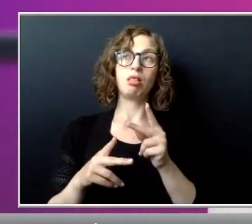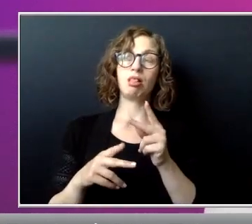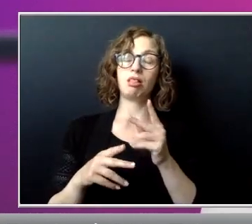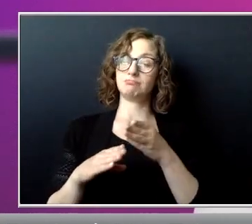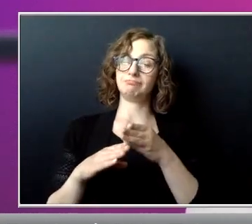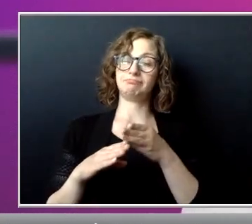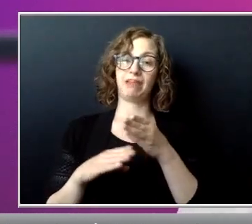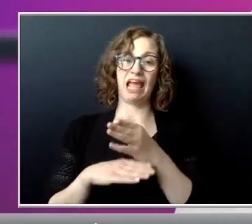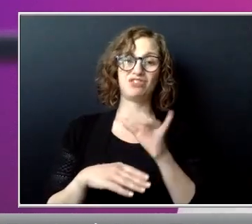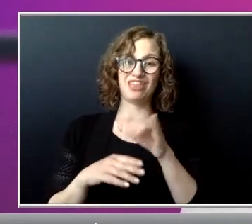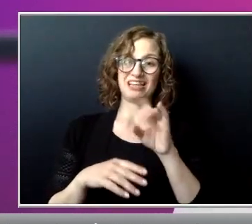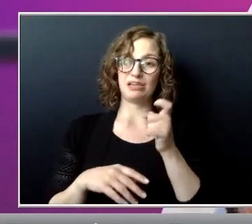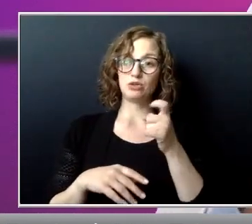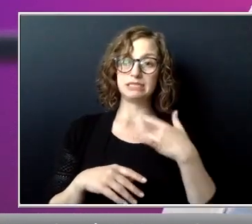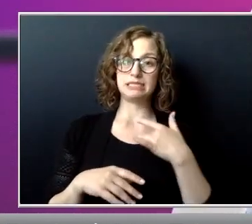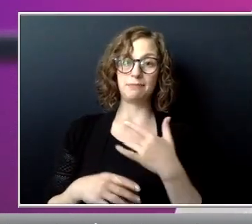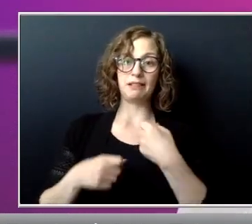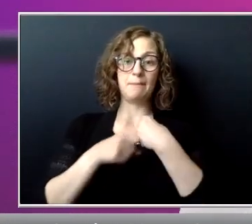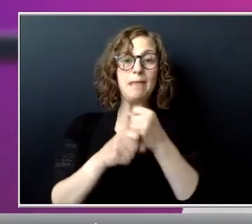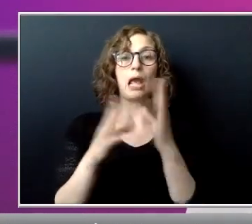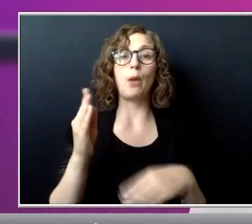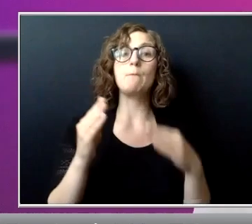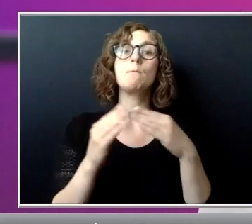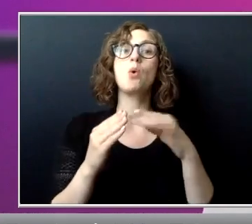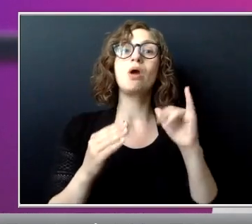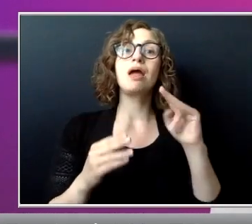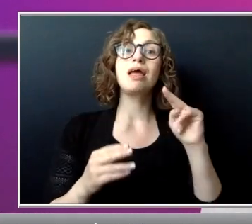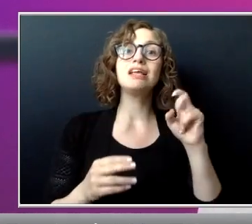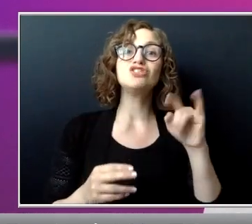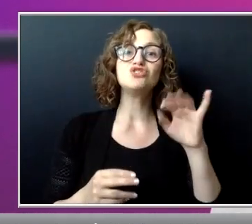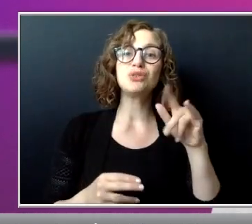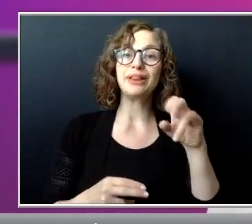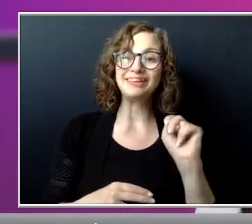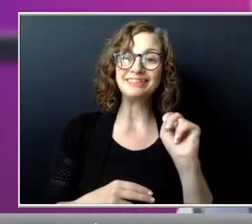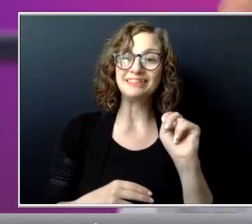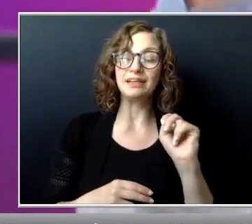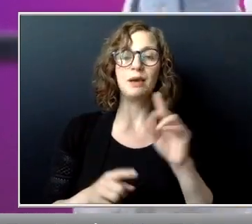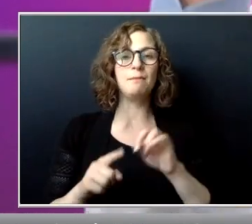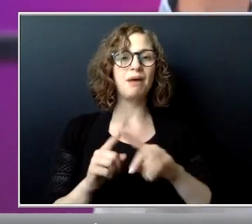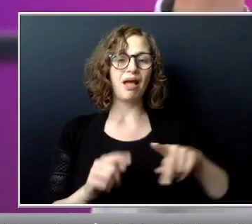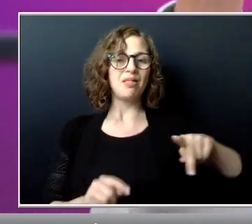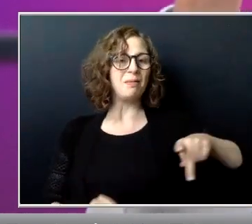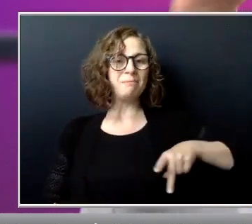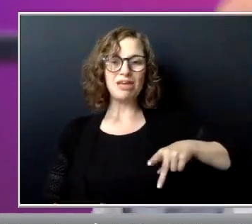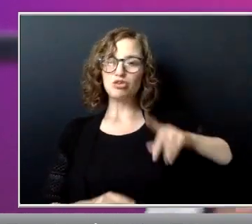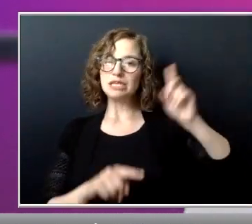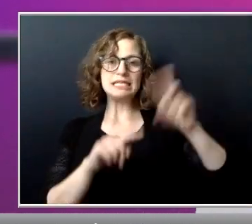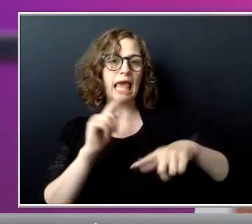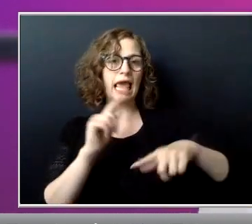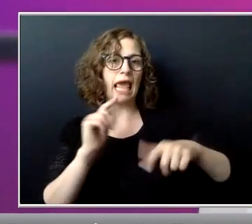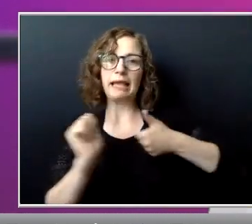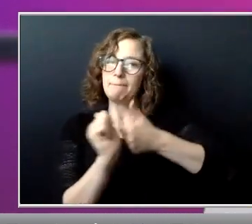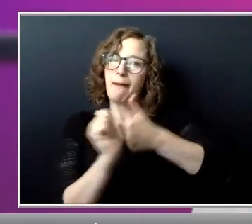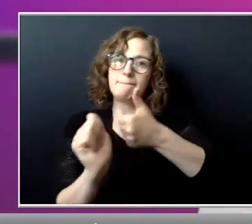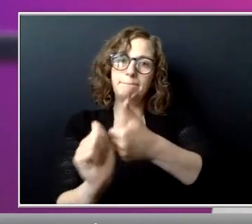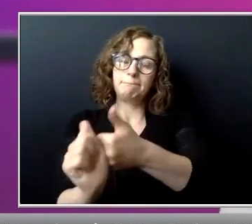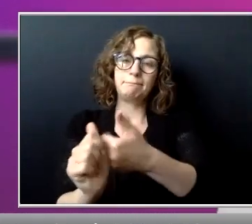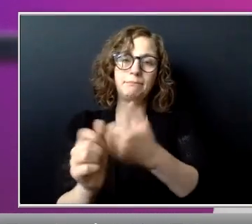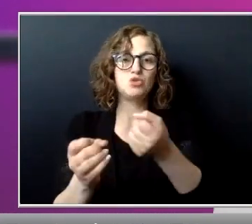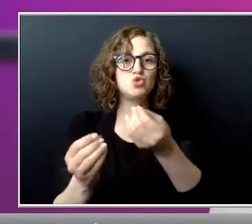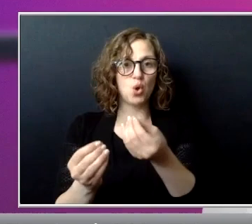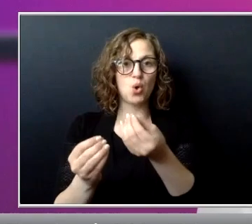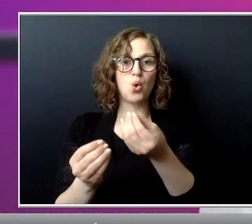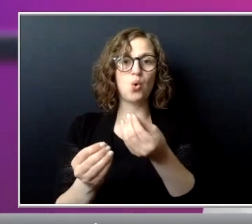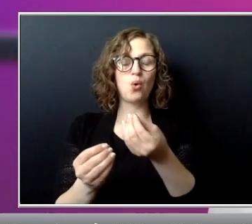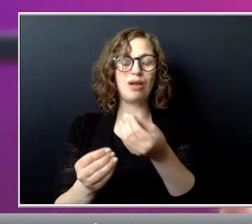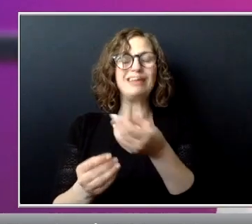months before. But it's that the pancreas can't keep up. So people have increasing needs for insulin, and that's what we call insulin